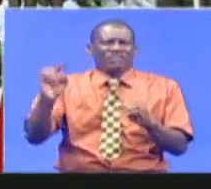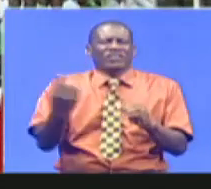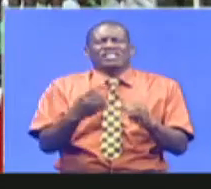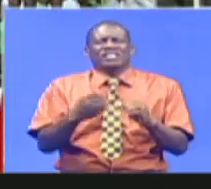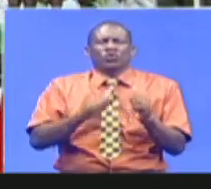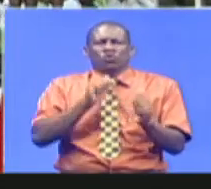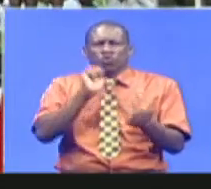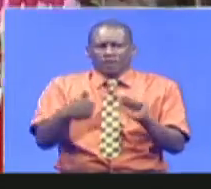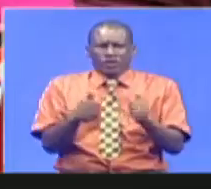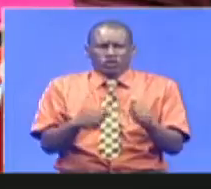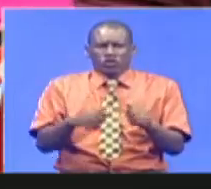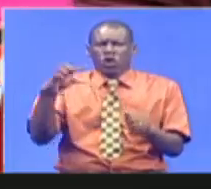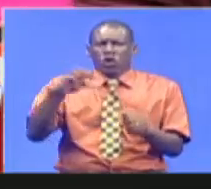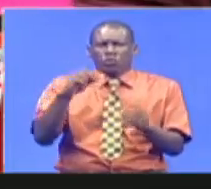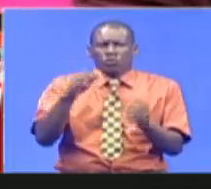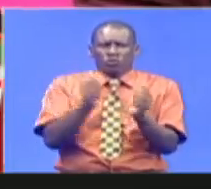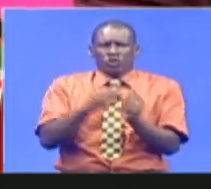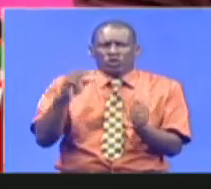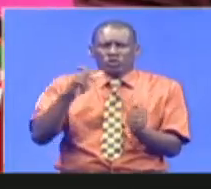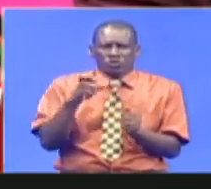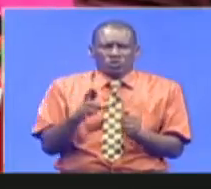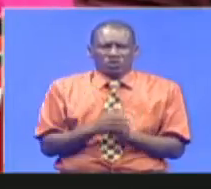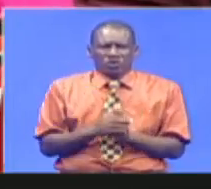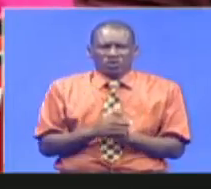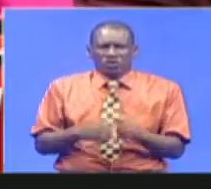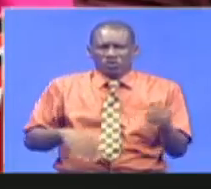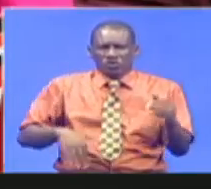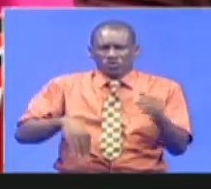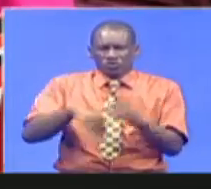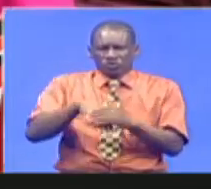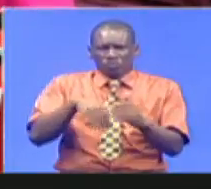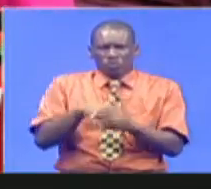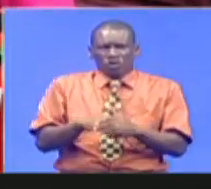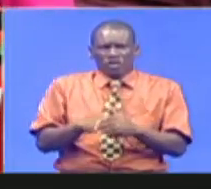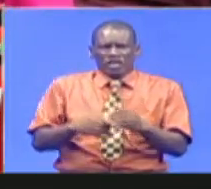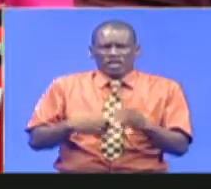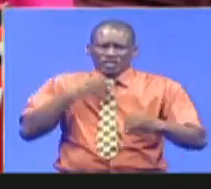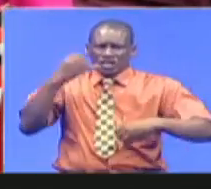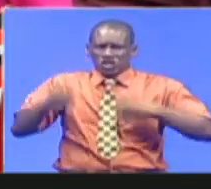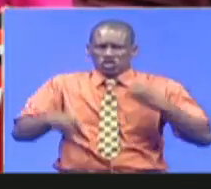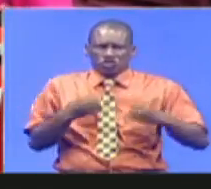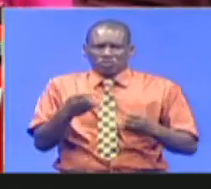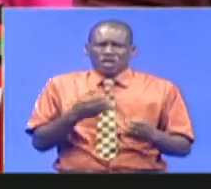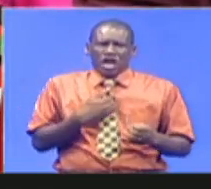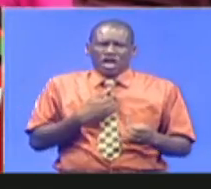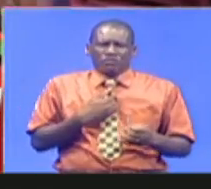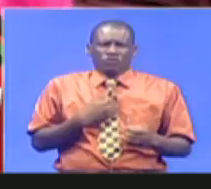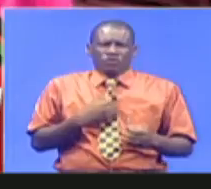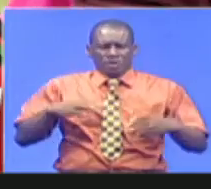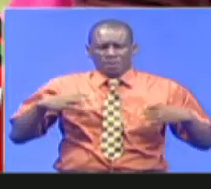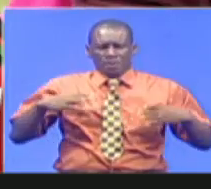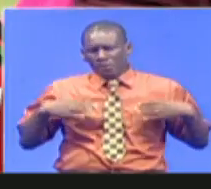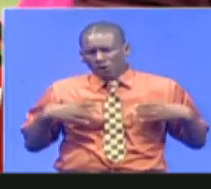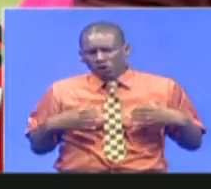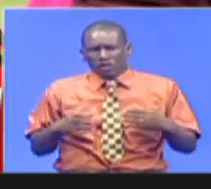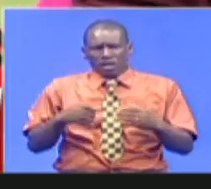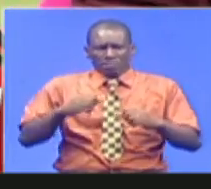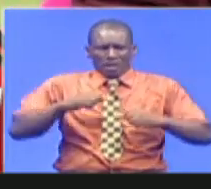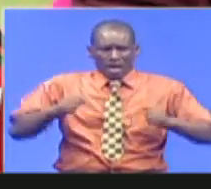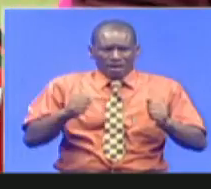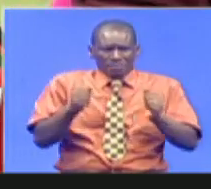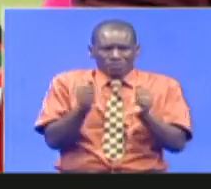outing with Gor Mahia. No, you know, football is, you want to entertain people, and I have to be really proud of my boys. I've been here 2 weeks.